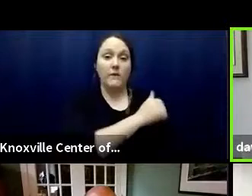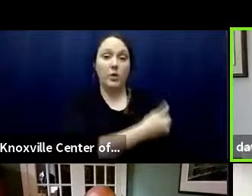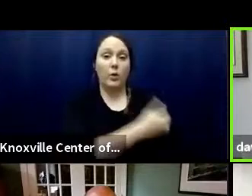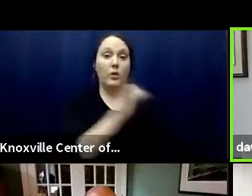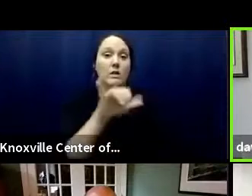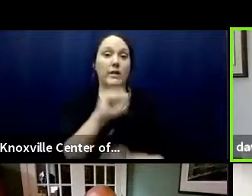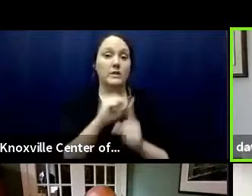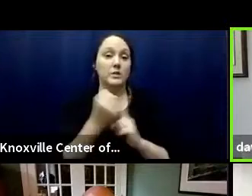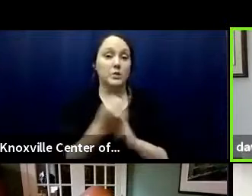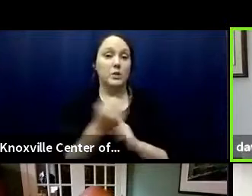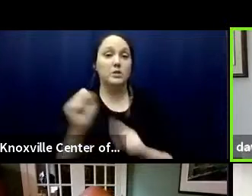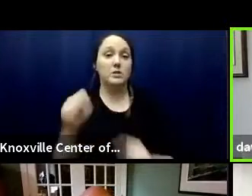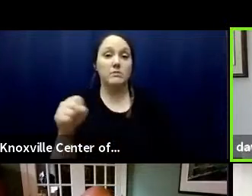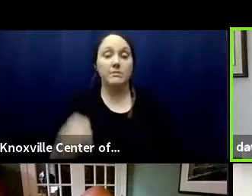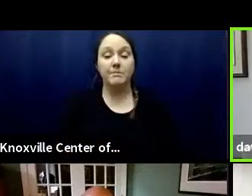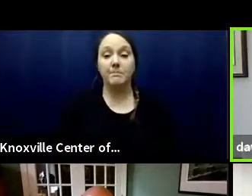situation.